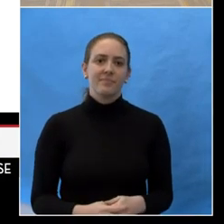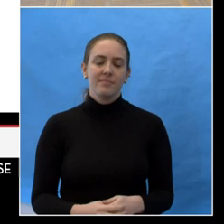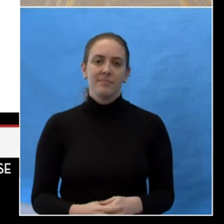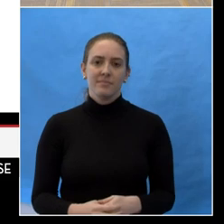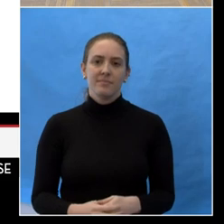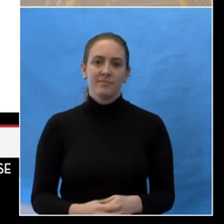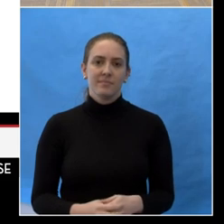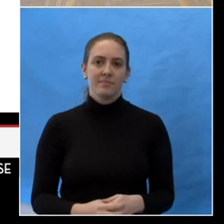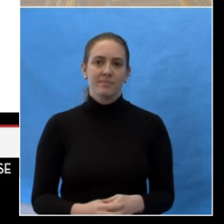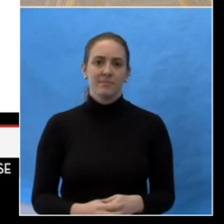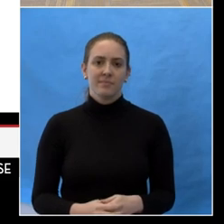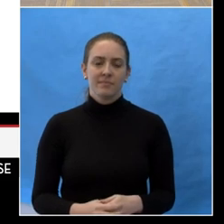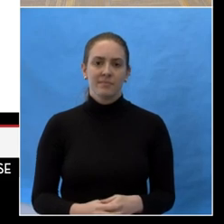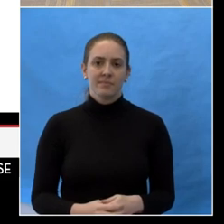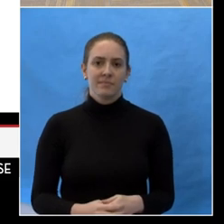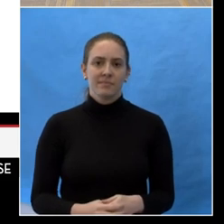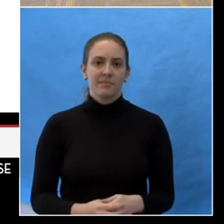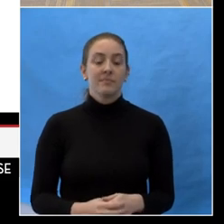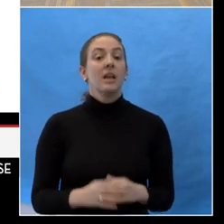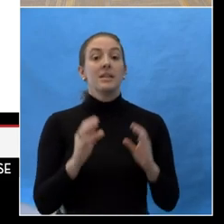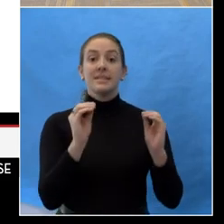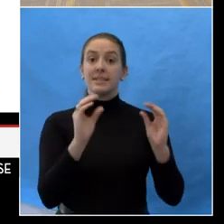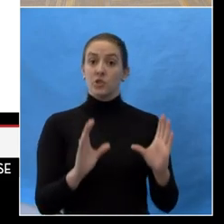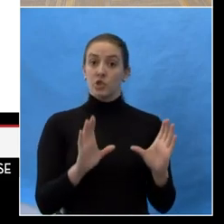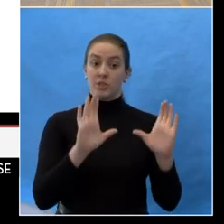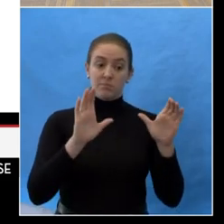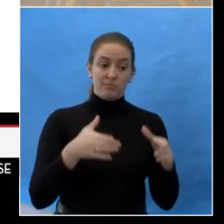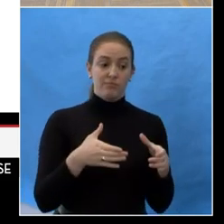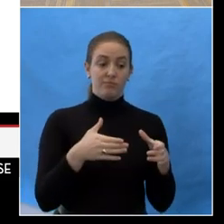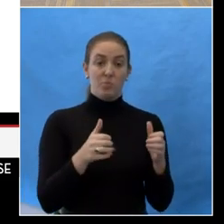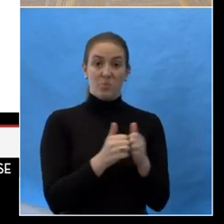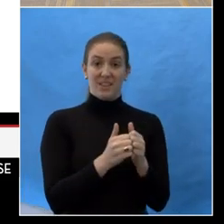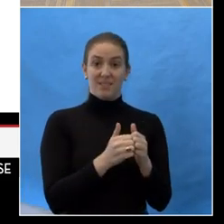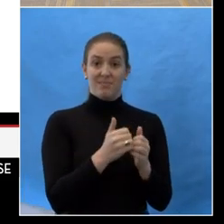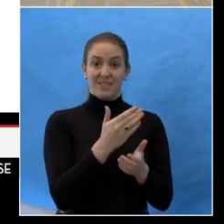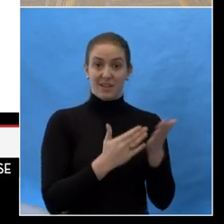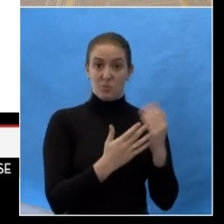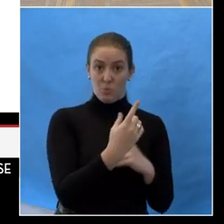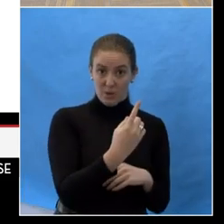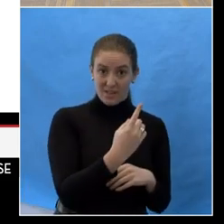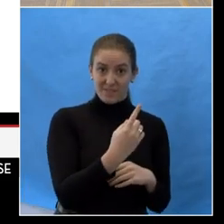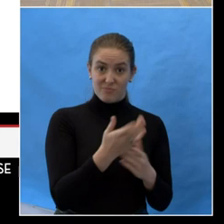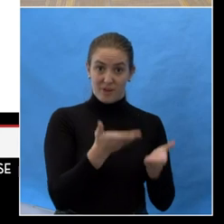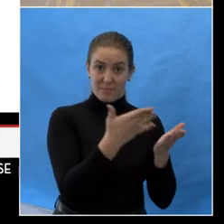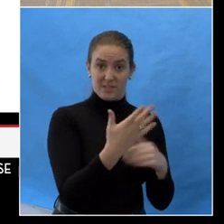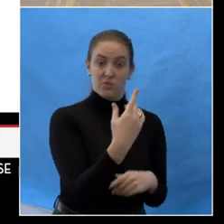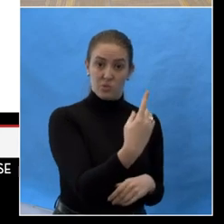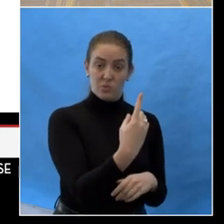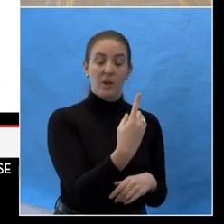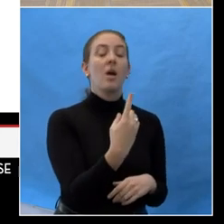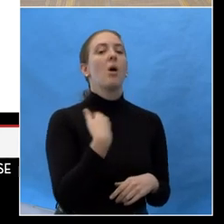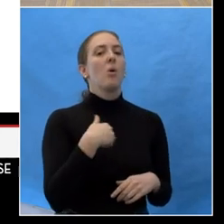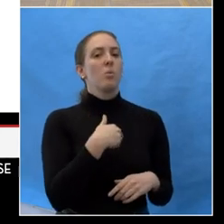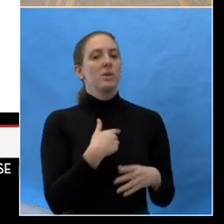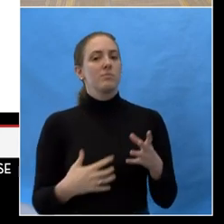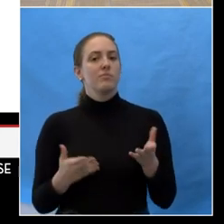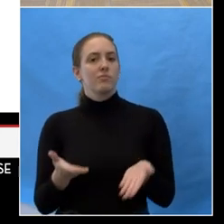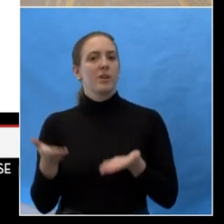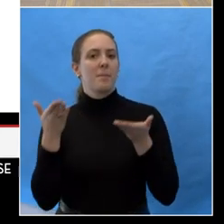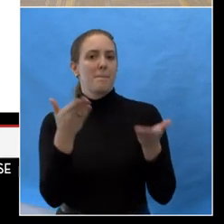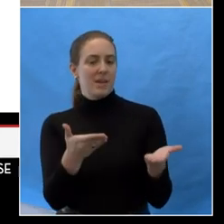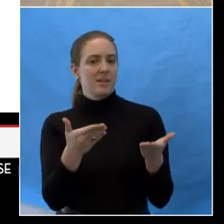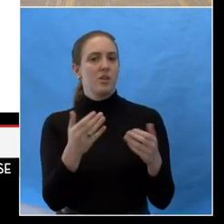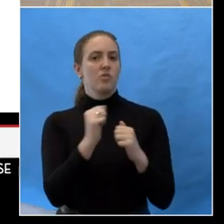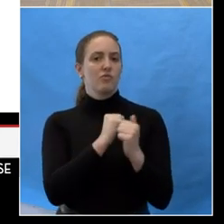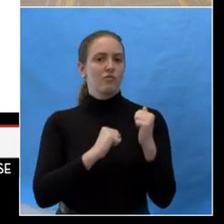In addition to the groups of educators outlined in Recommendation 1, the task force further recommends a structured literacy competency requirement